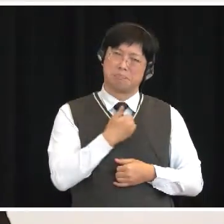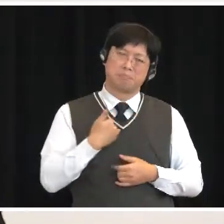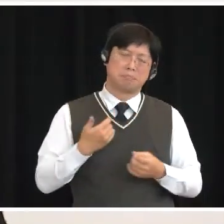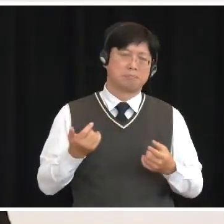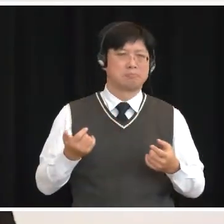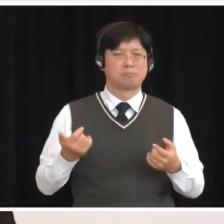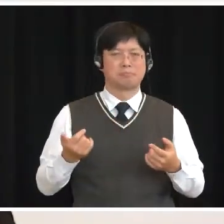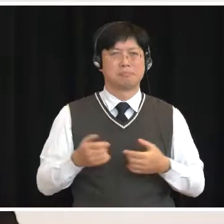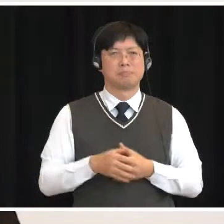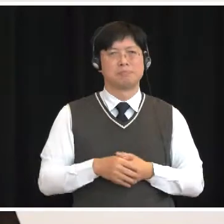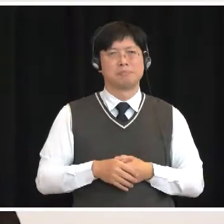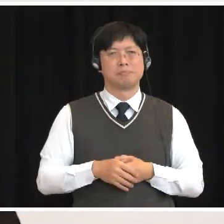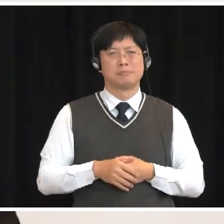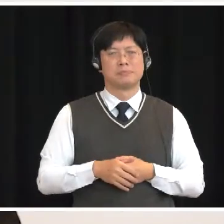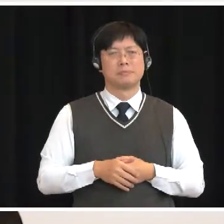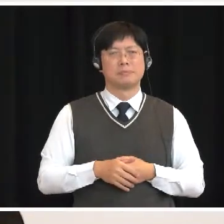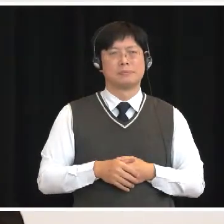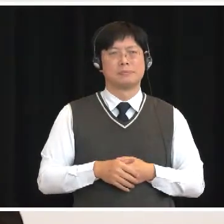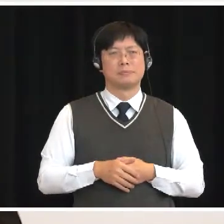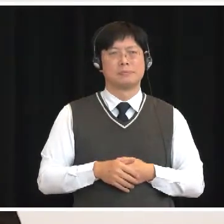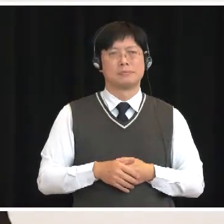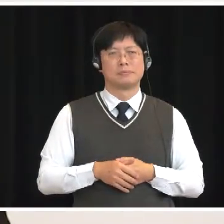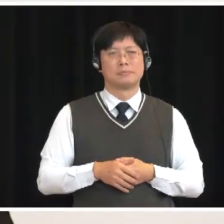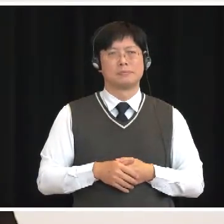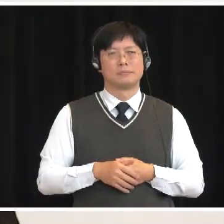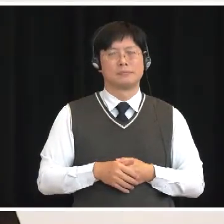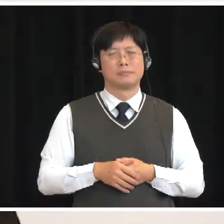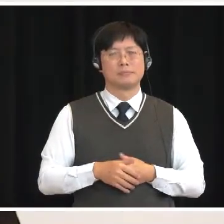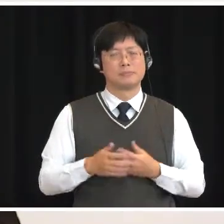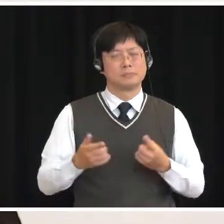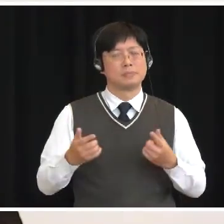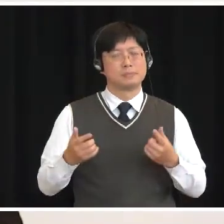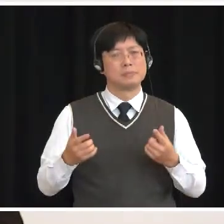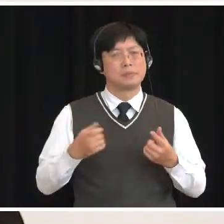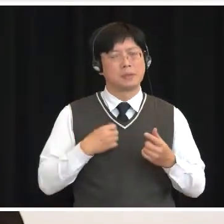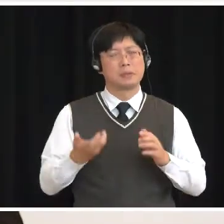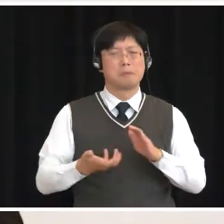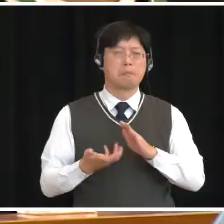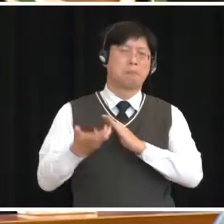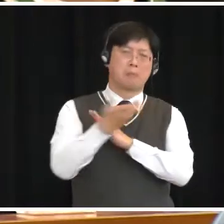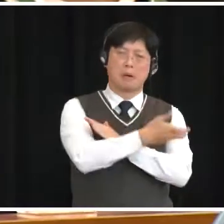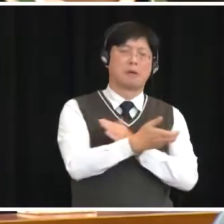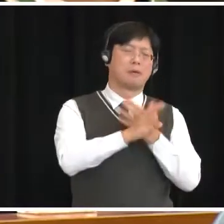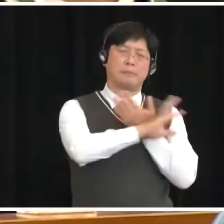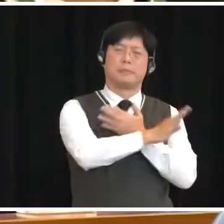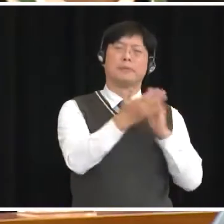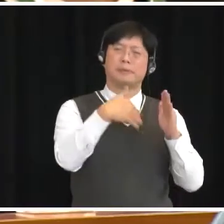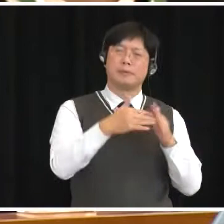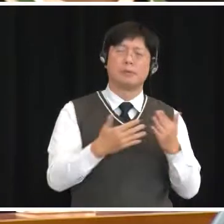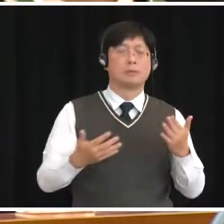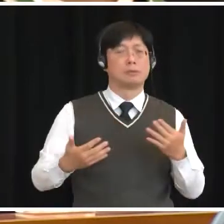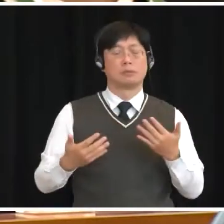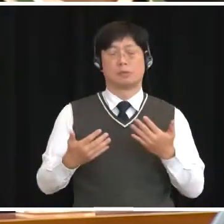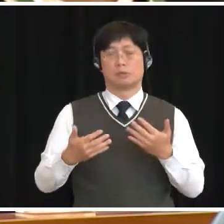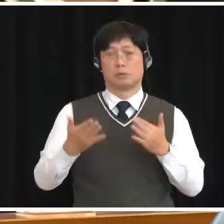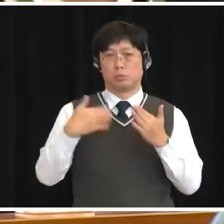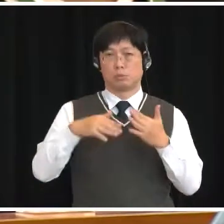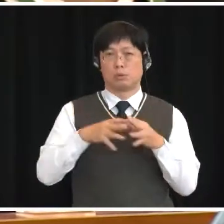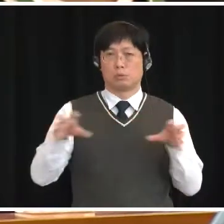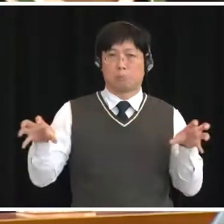joint schools that are opened after closing the small schools. And